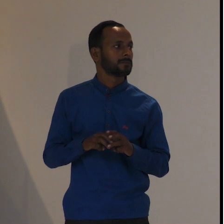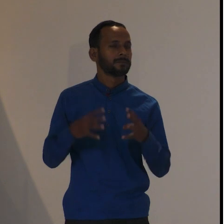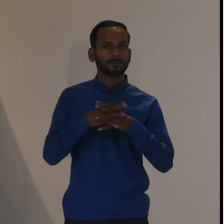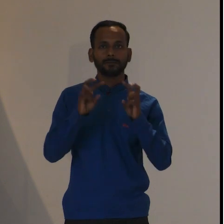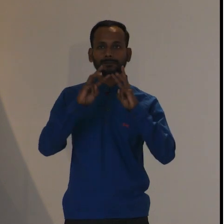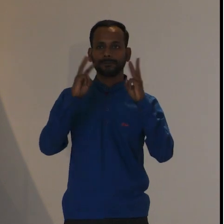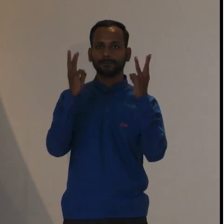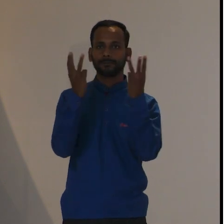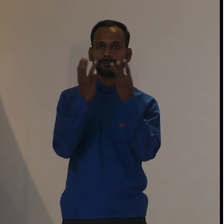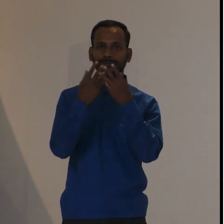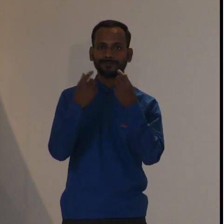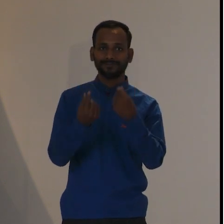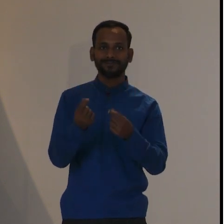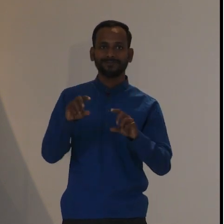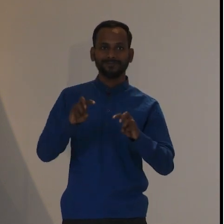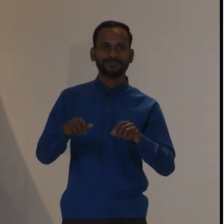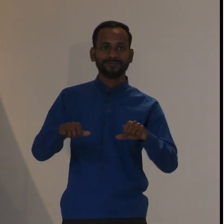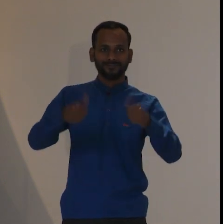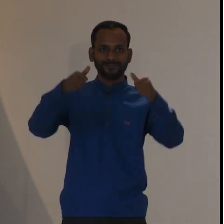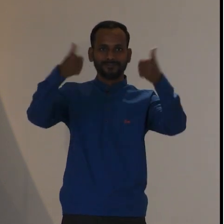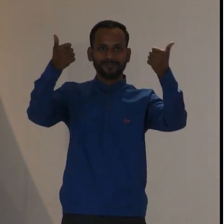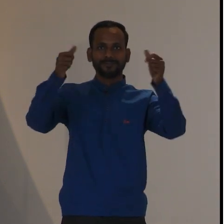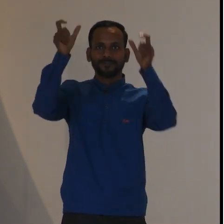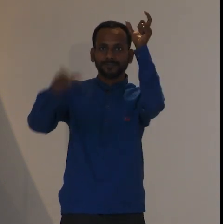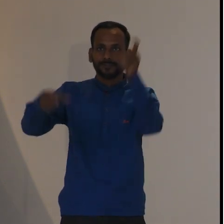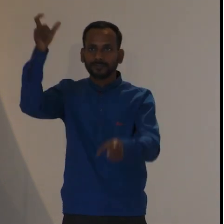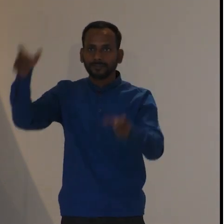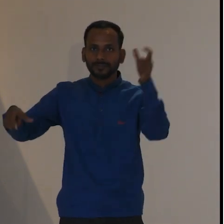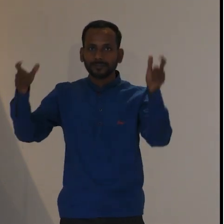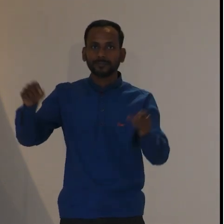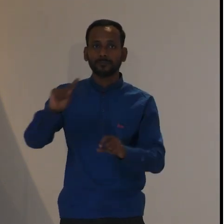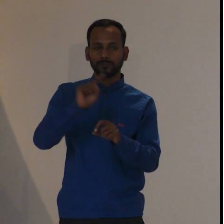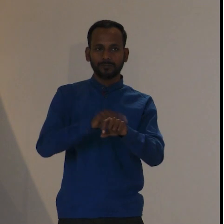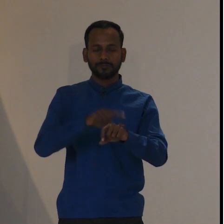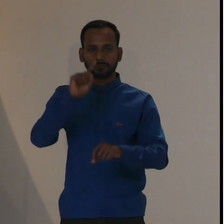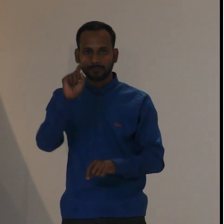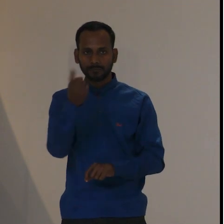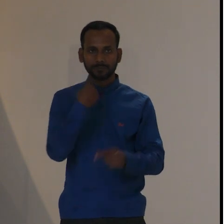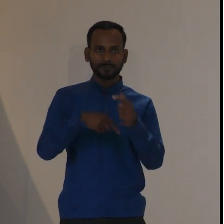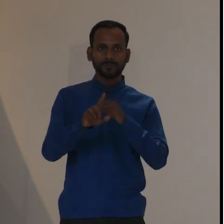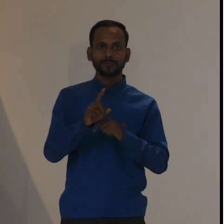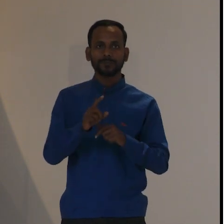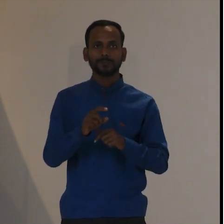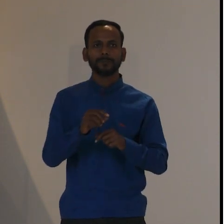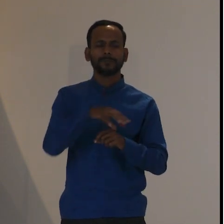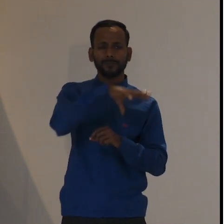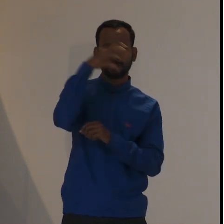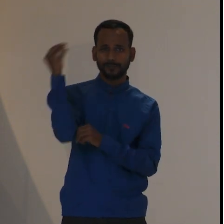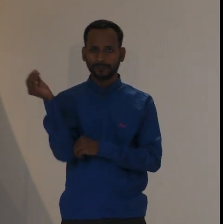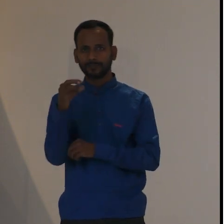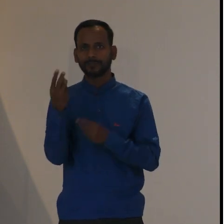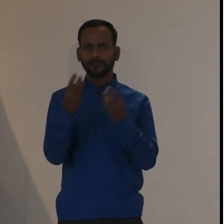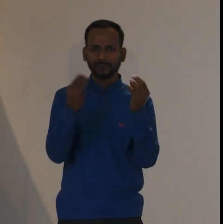Yeah. The workshop was successful in attracting new audience for the very first time. It made them curious about the